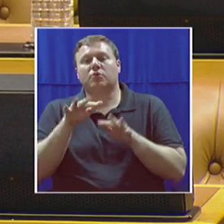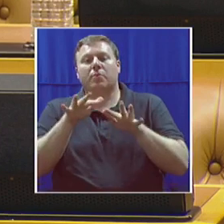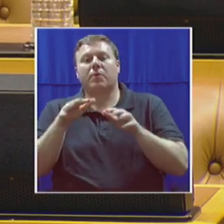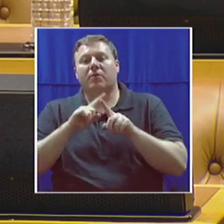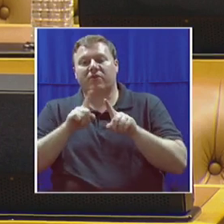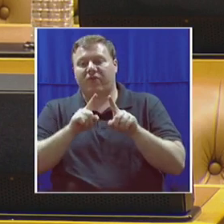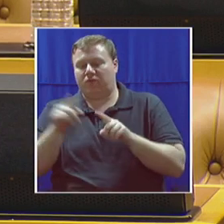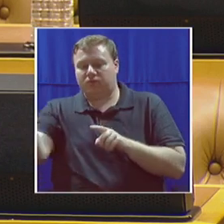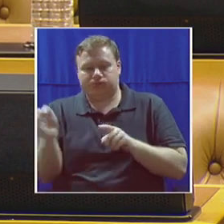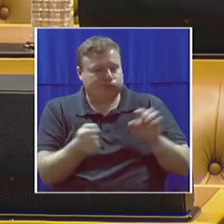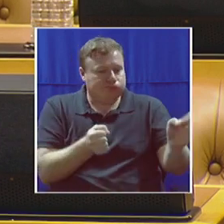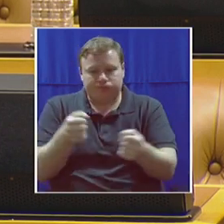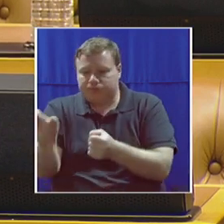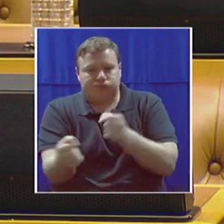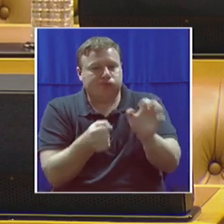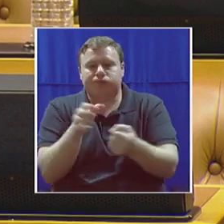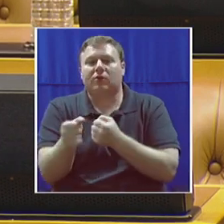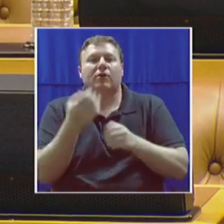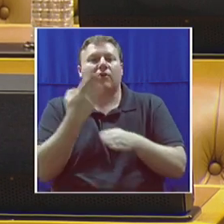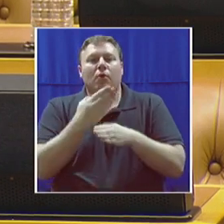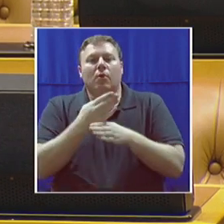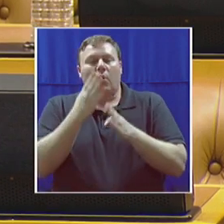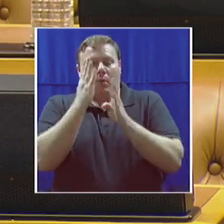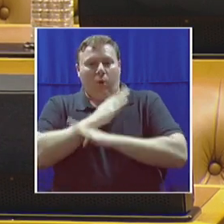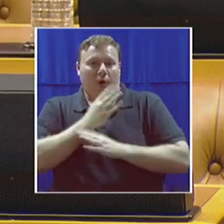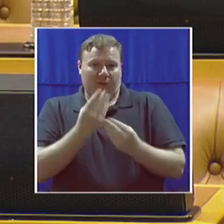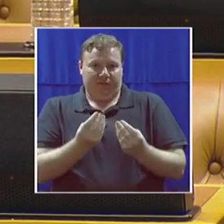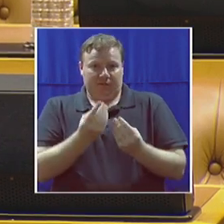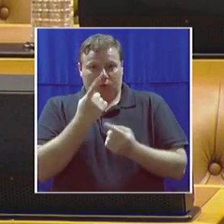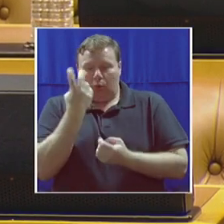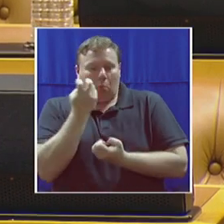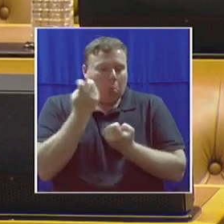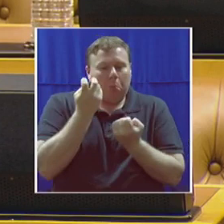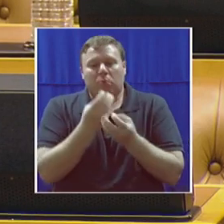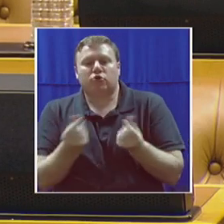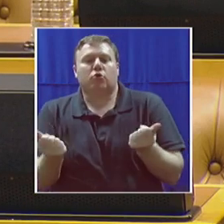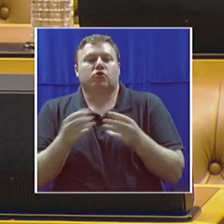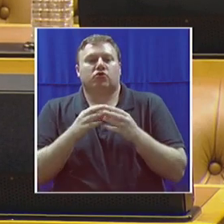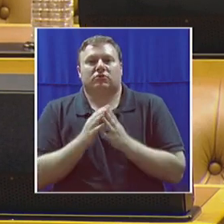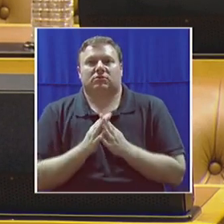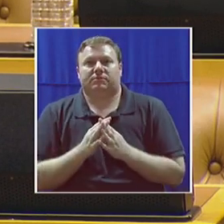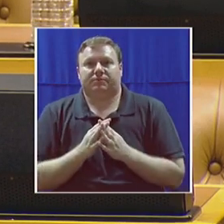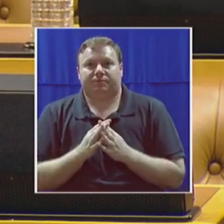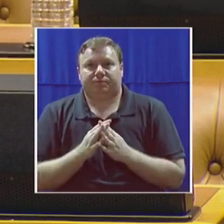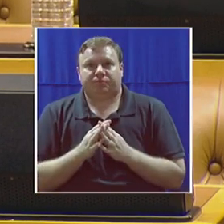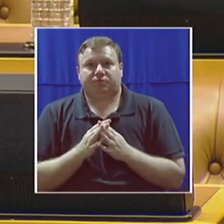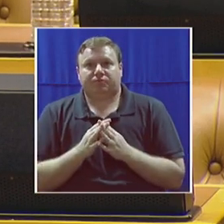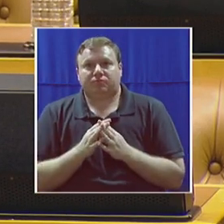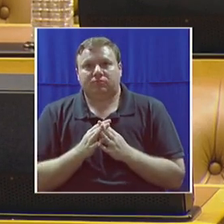find solutions to youth employment and in addressing the the the problem of those not in